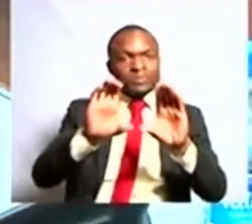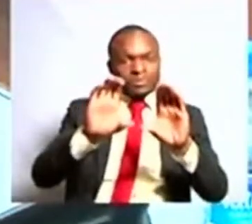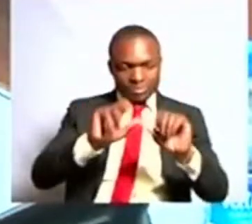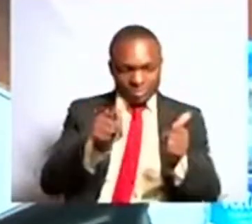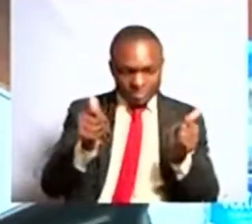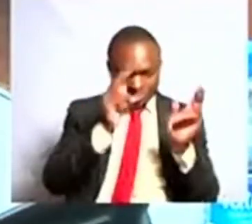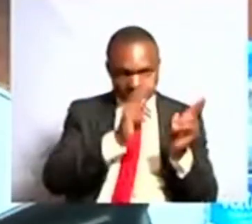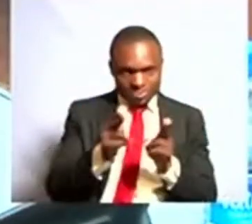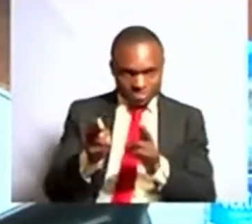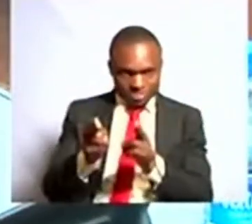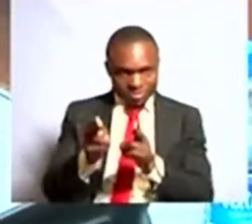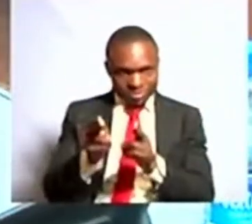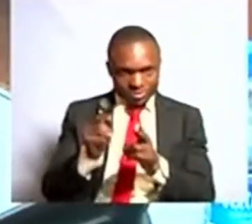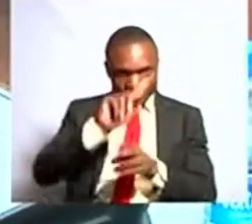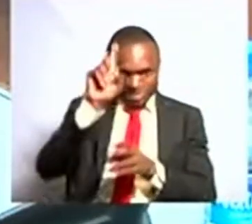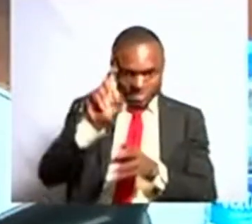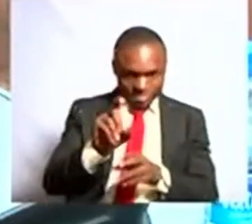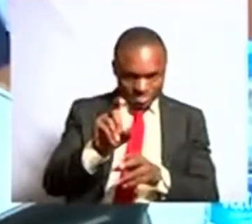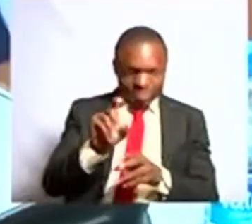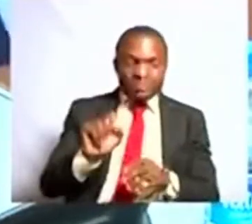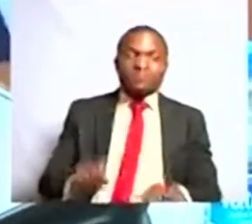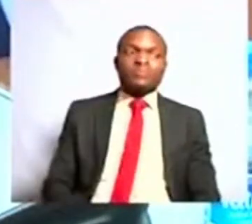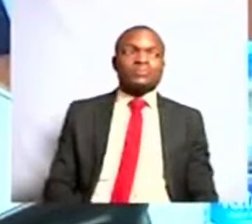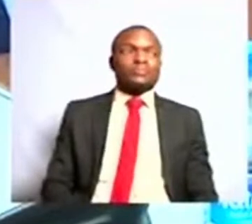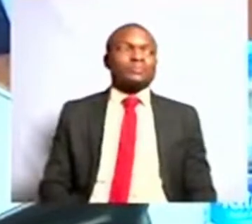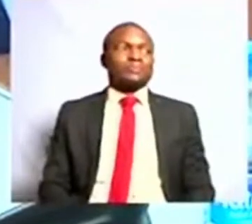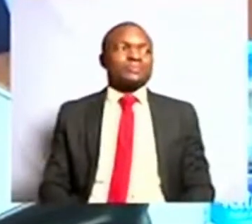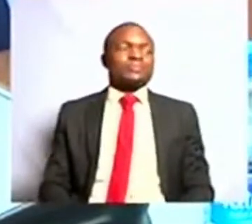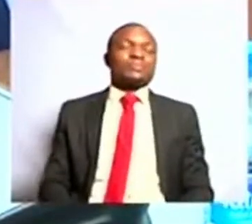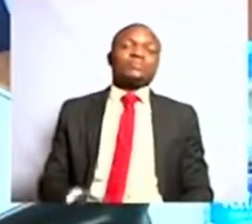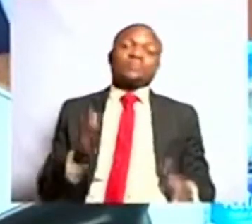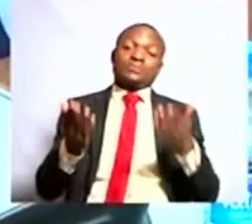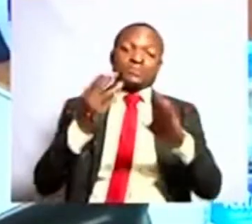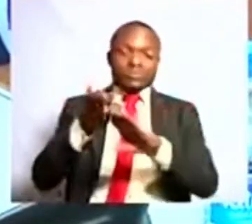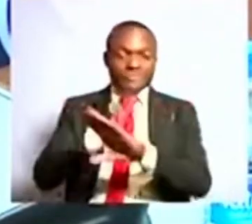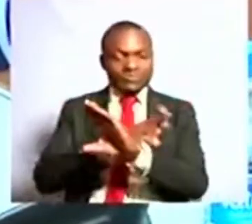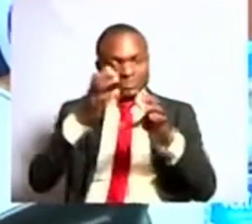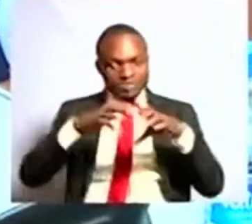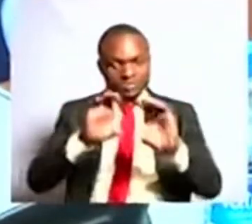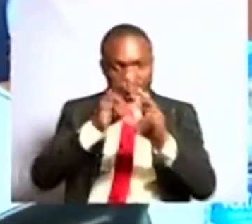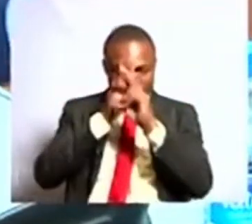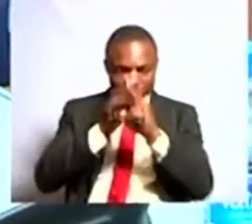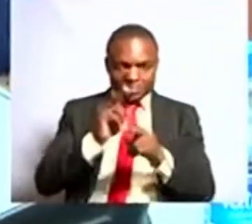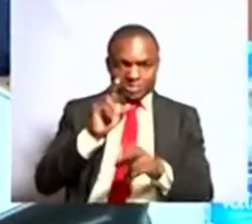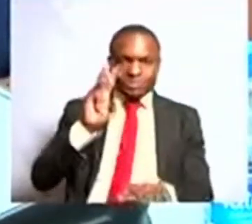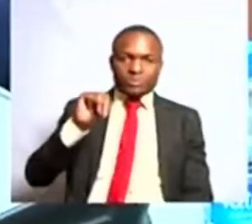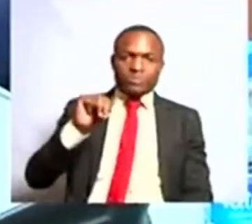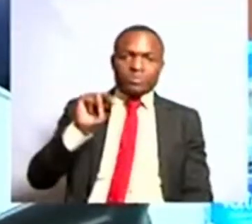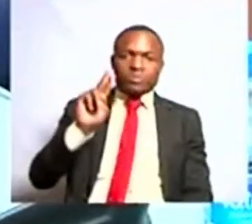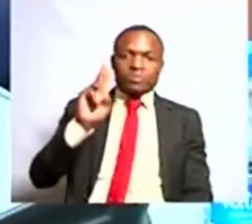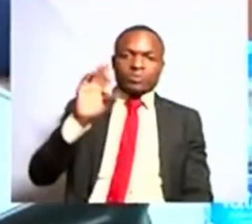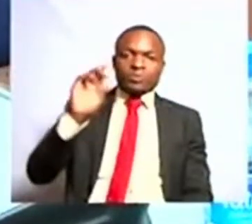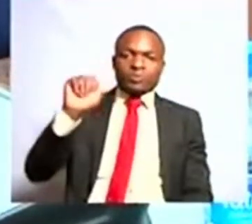proper answers to the questions? Maybe before you proceed, Honorable Mfarele, maybe you have got a